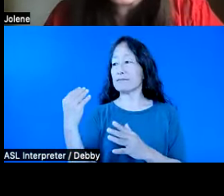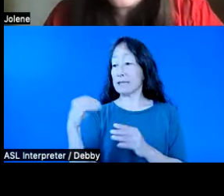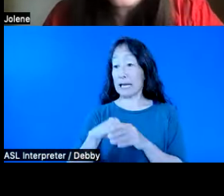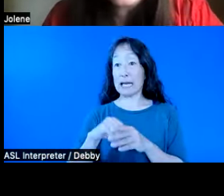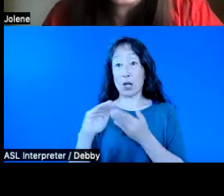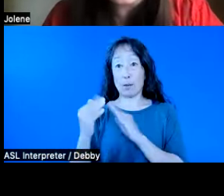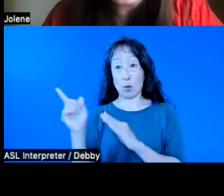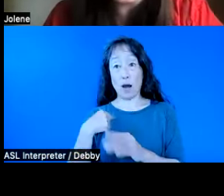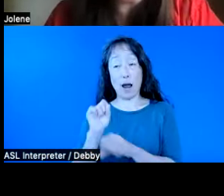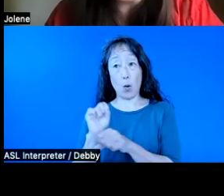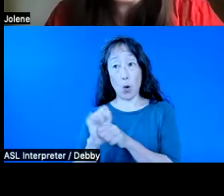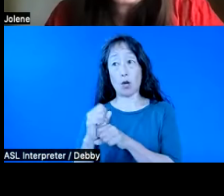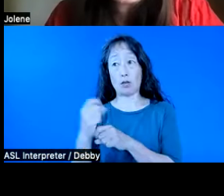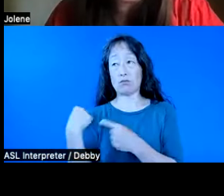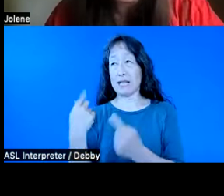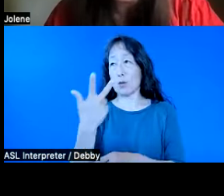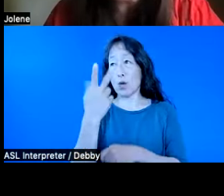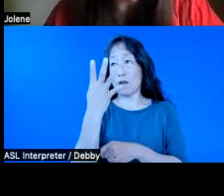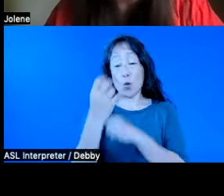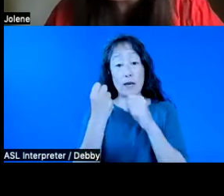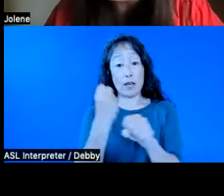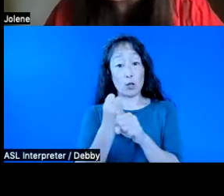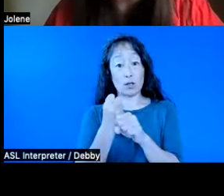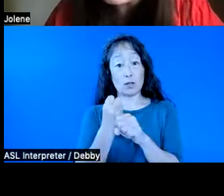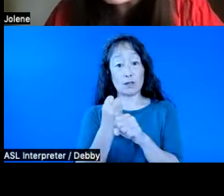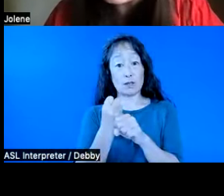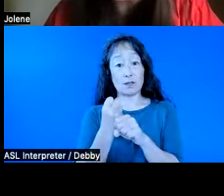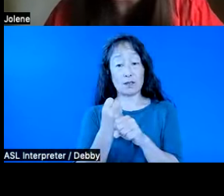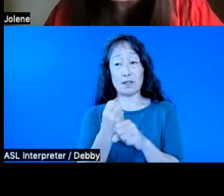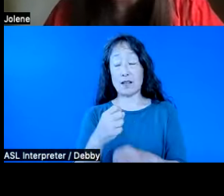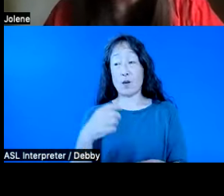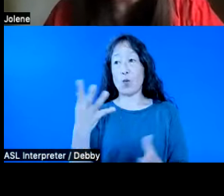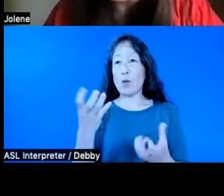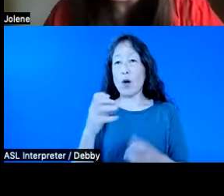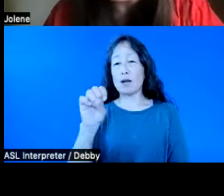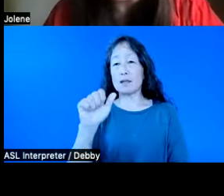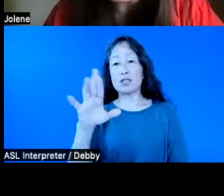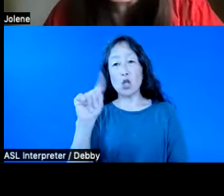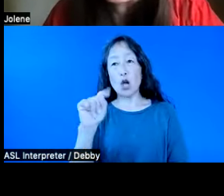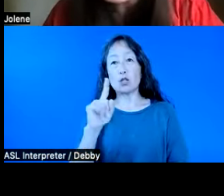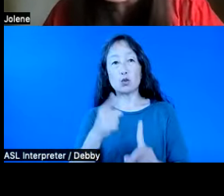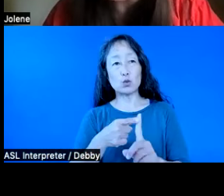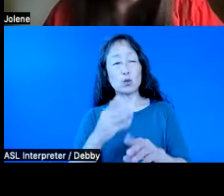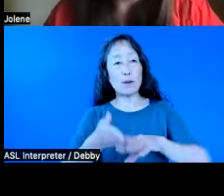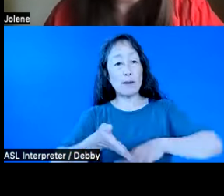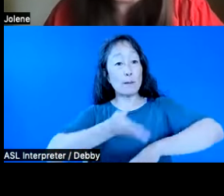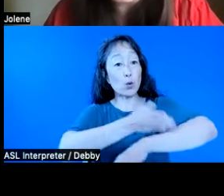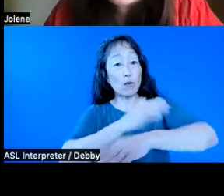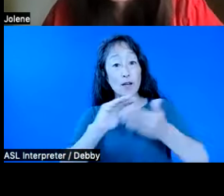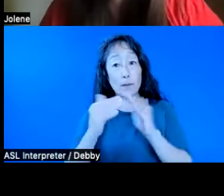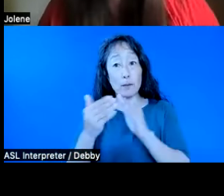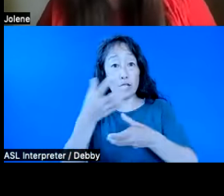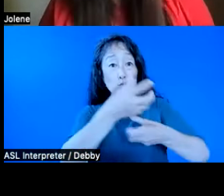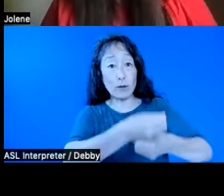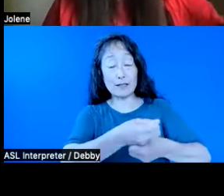is really how our SART's a vehicle to improve community trust and really address the narrative around the response,